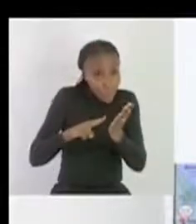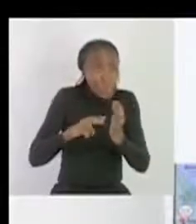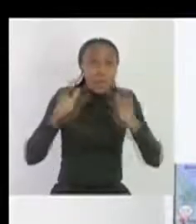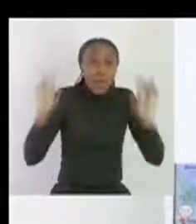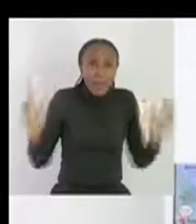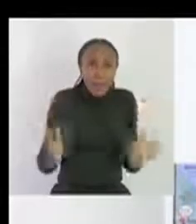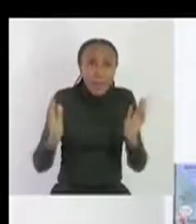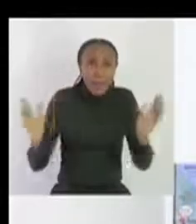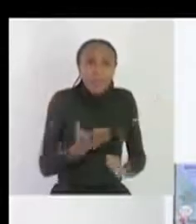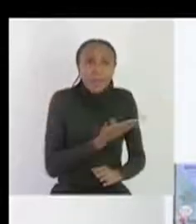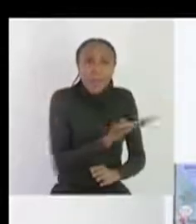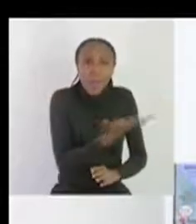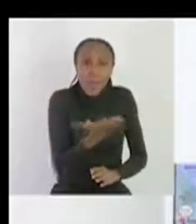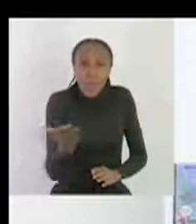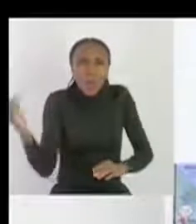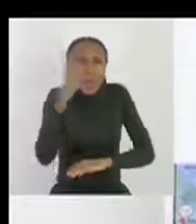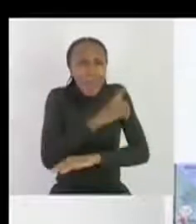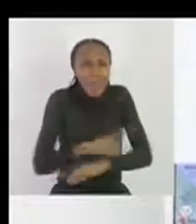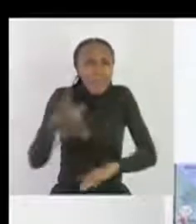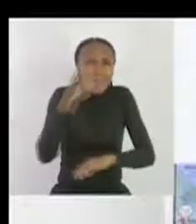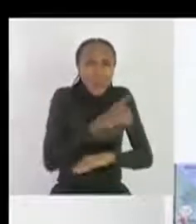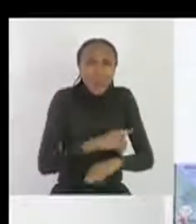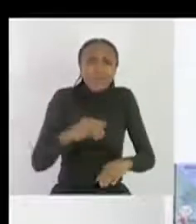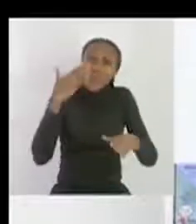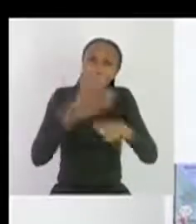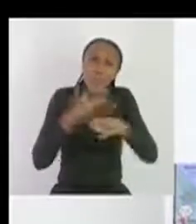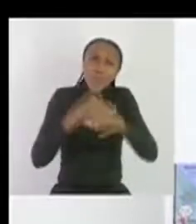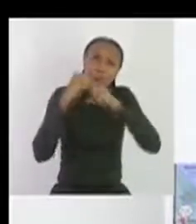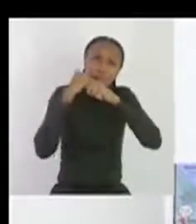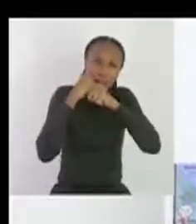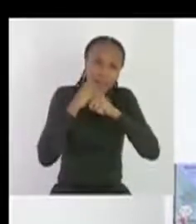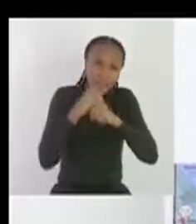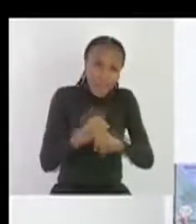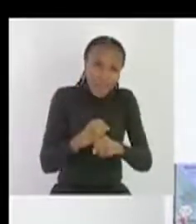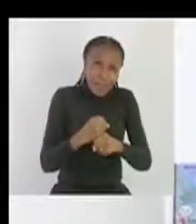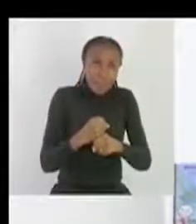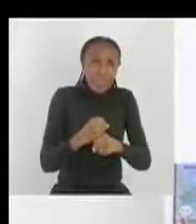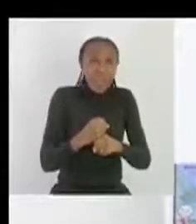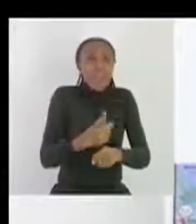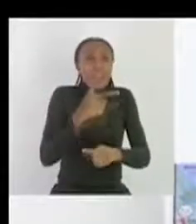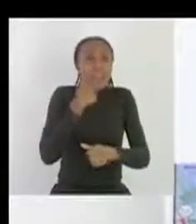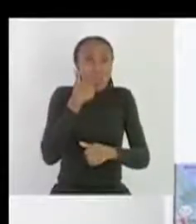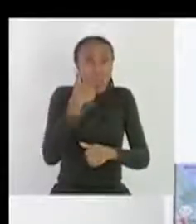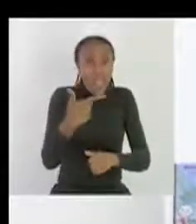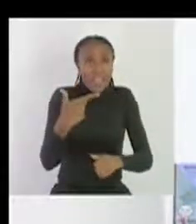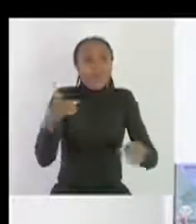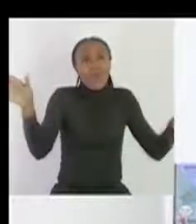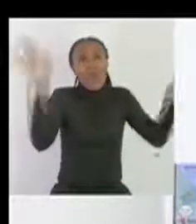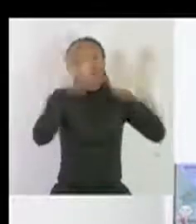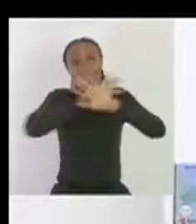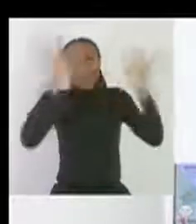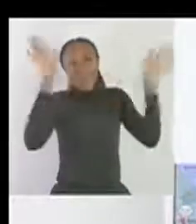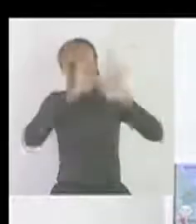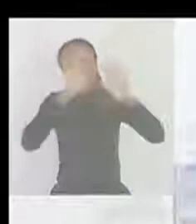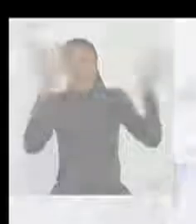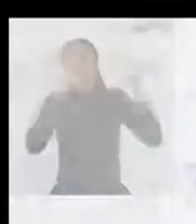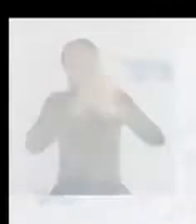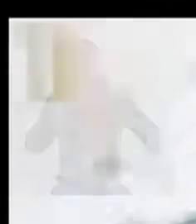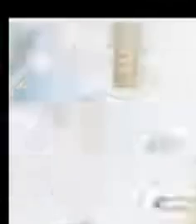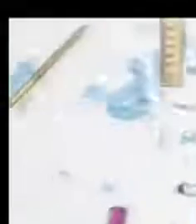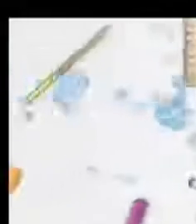each and every day you do your schoolwork and then you put more effort. I thank you, and then enjoy your day. Bye.